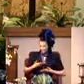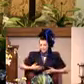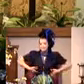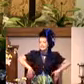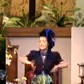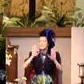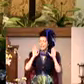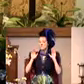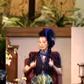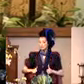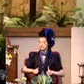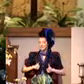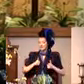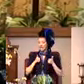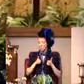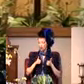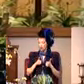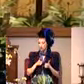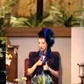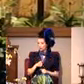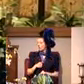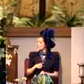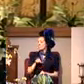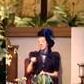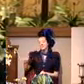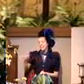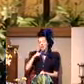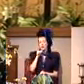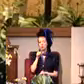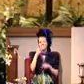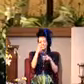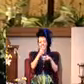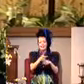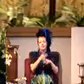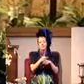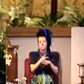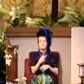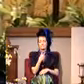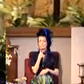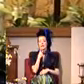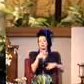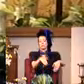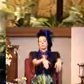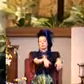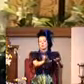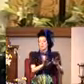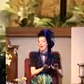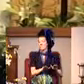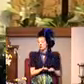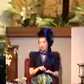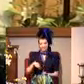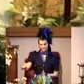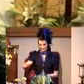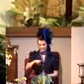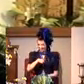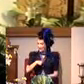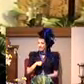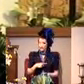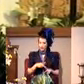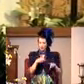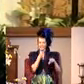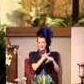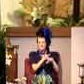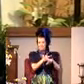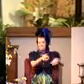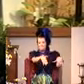Could they keep him in the grave? Could they keep him in the grave? Could they